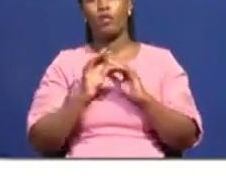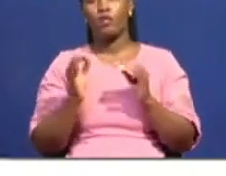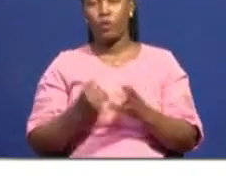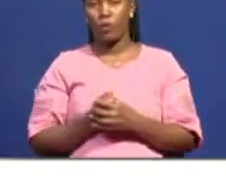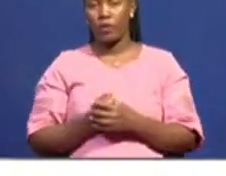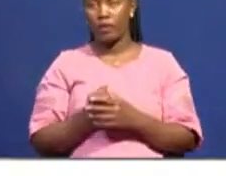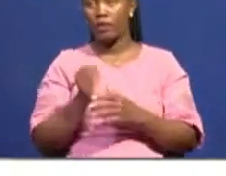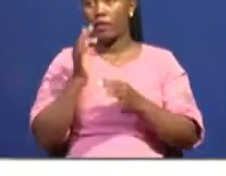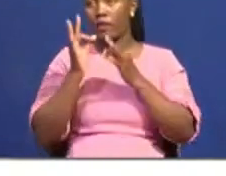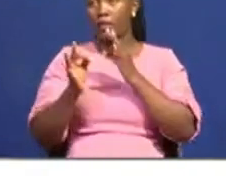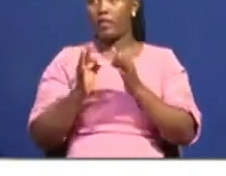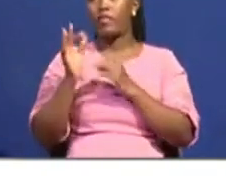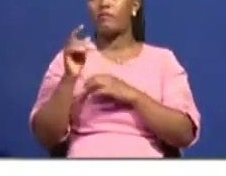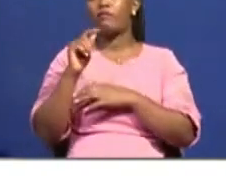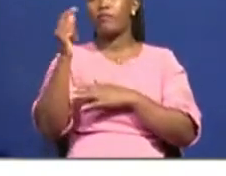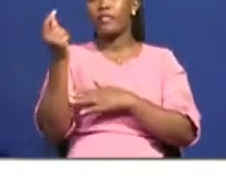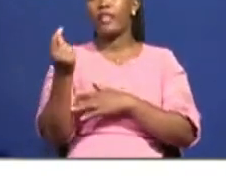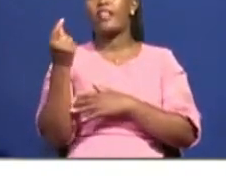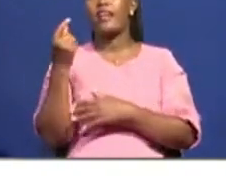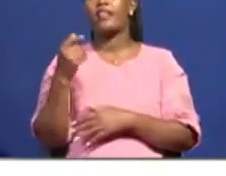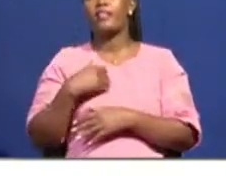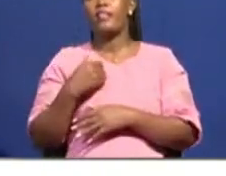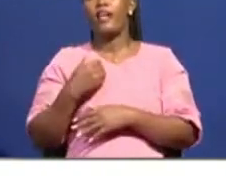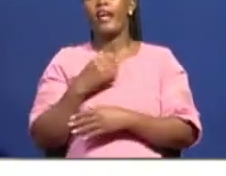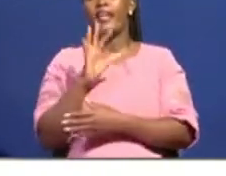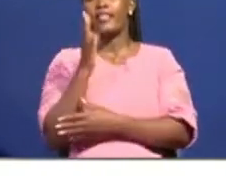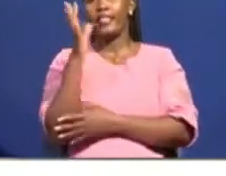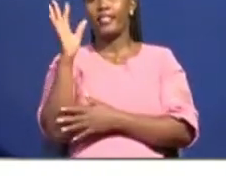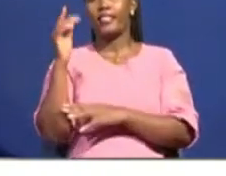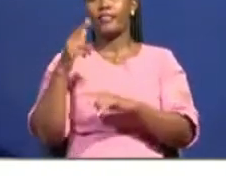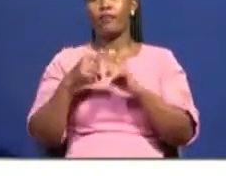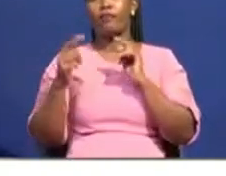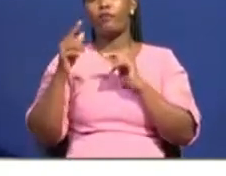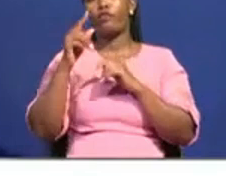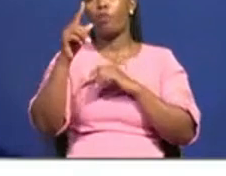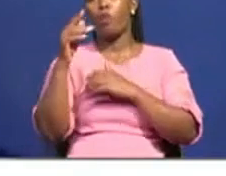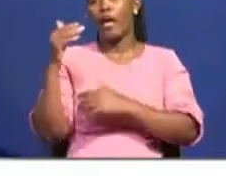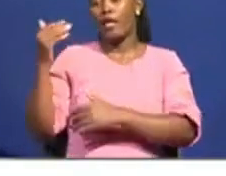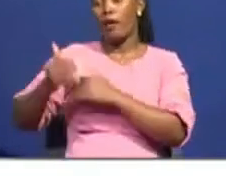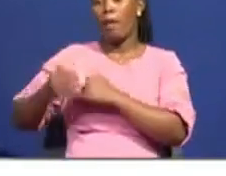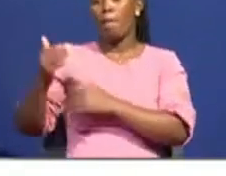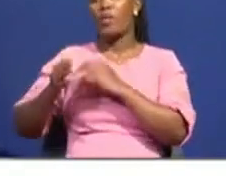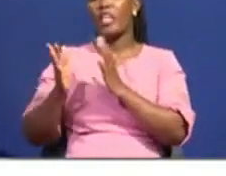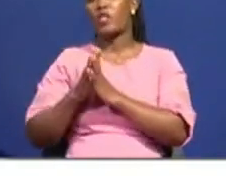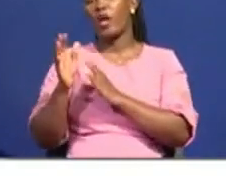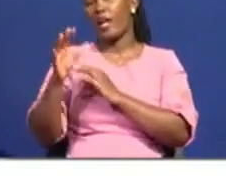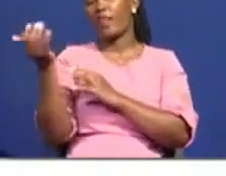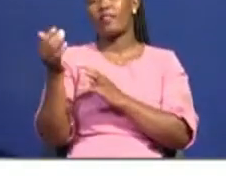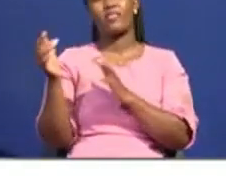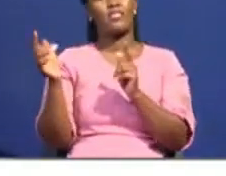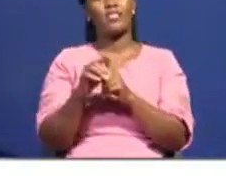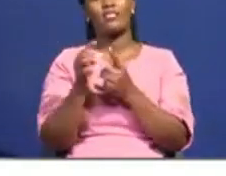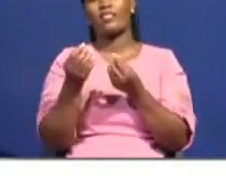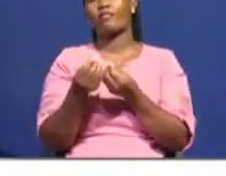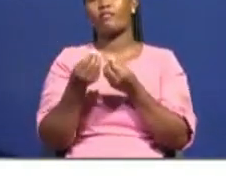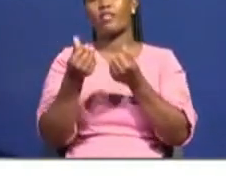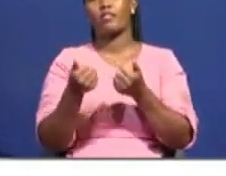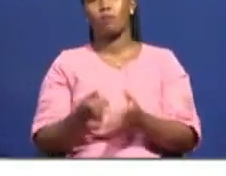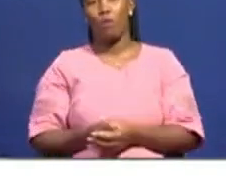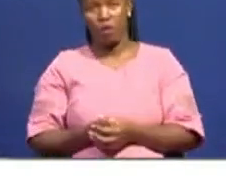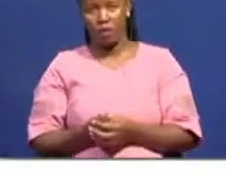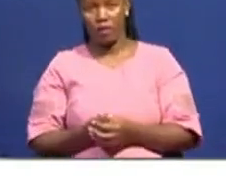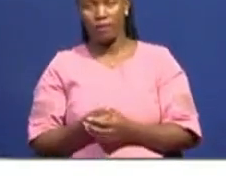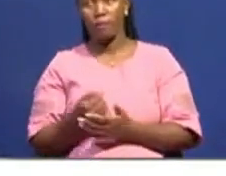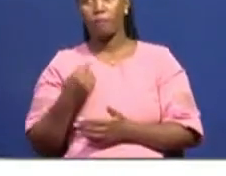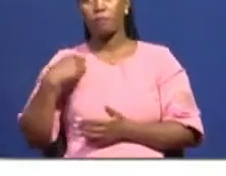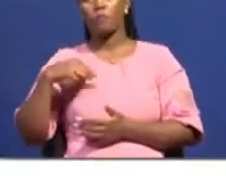did tree from border to border, it would still be a very small impact.